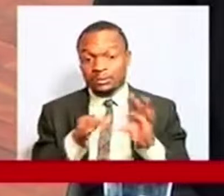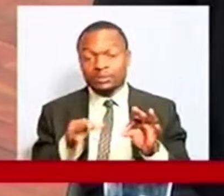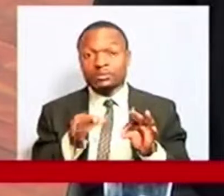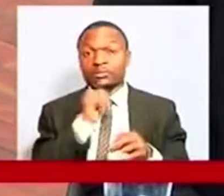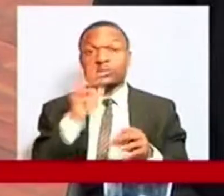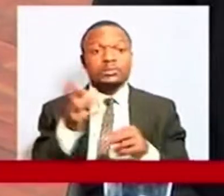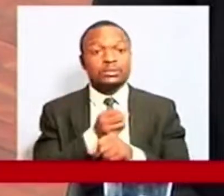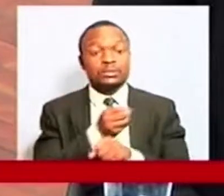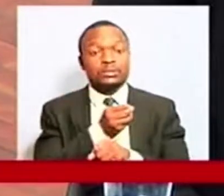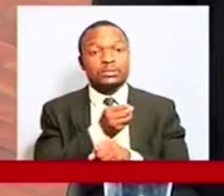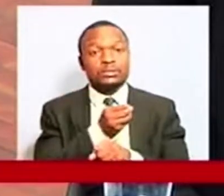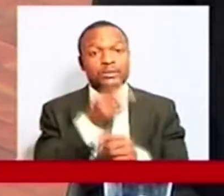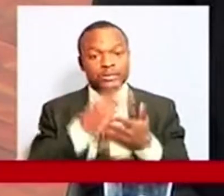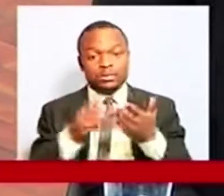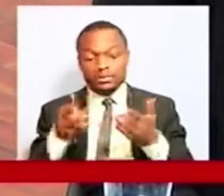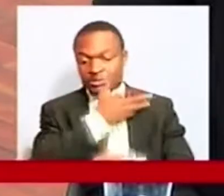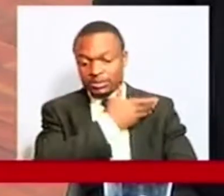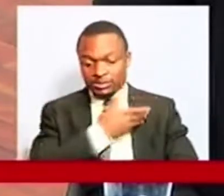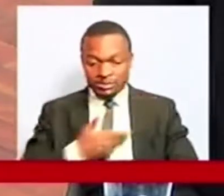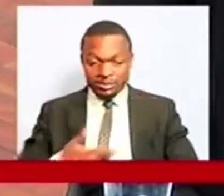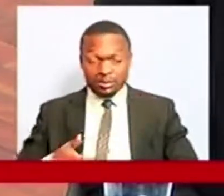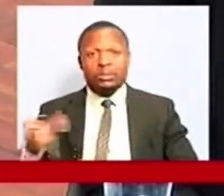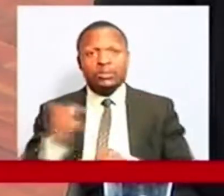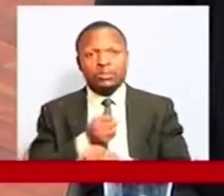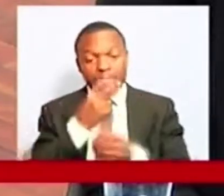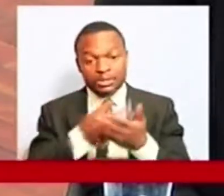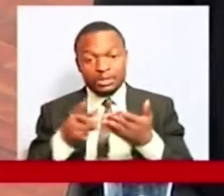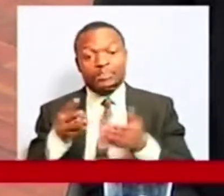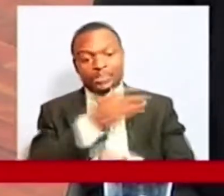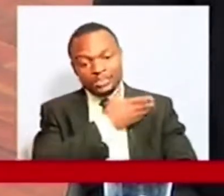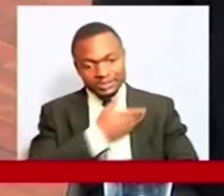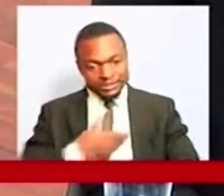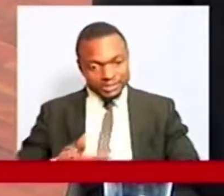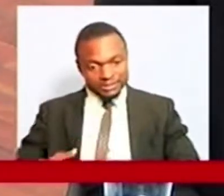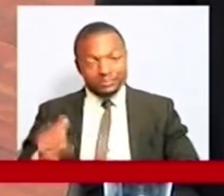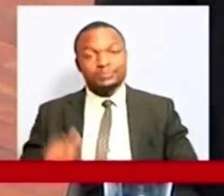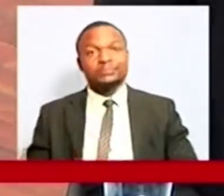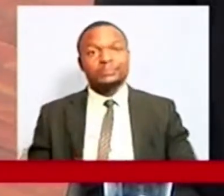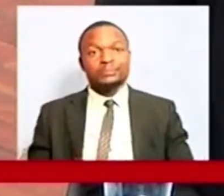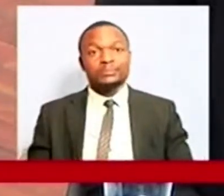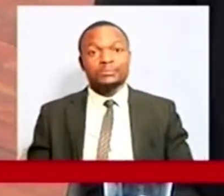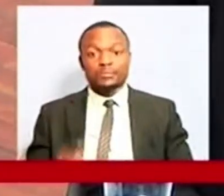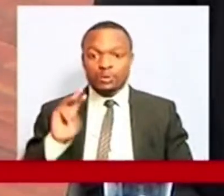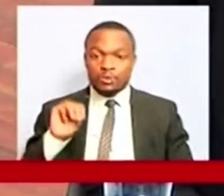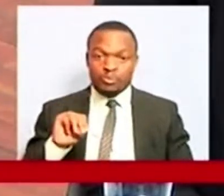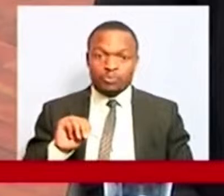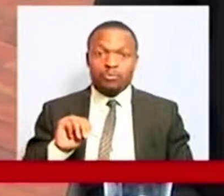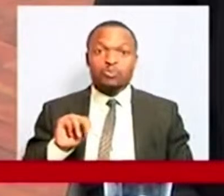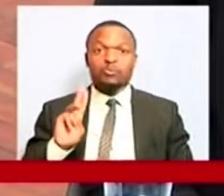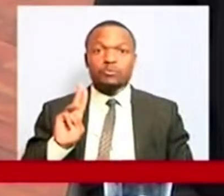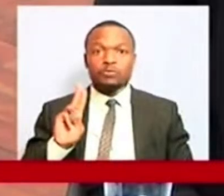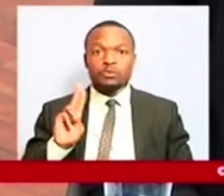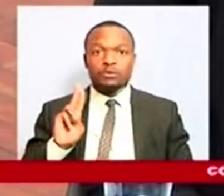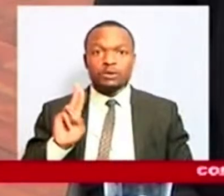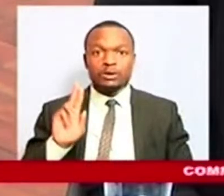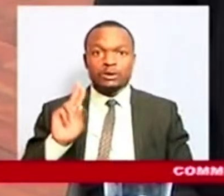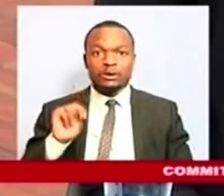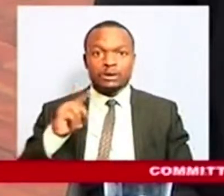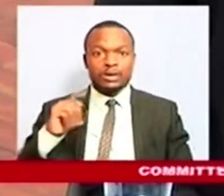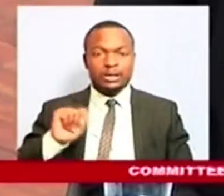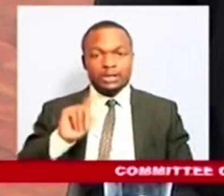apologies. We did take the matter seriously, and constantly Mr. Fungala was called, but he was not